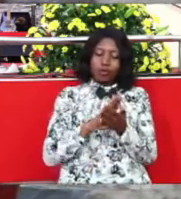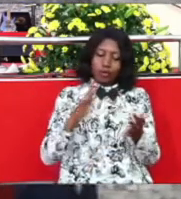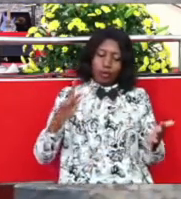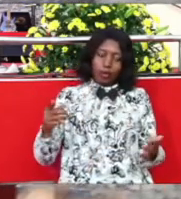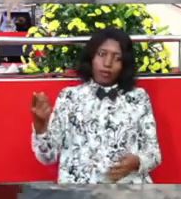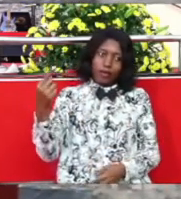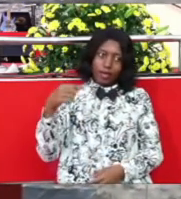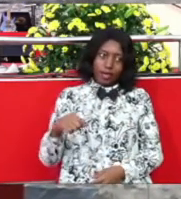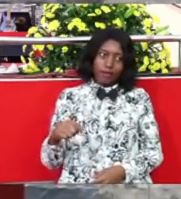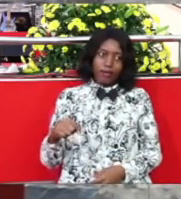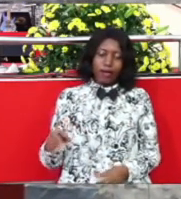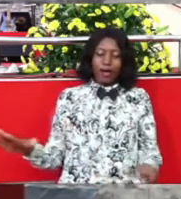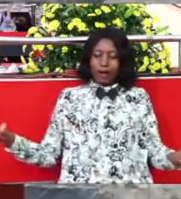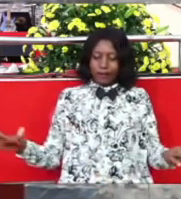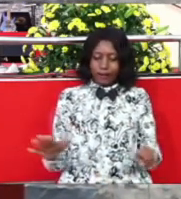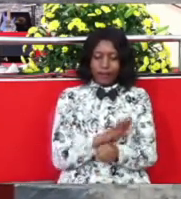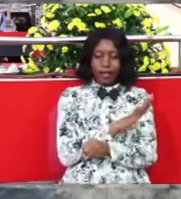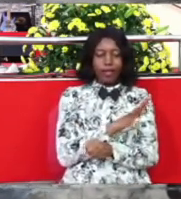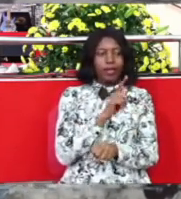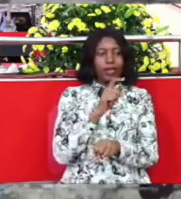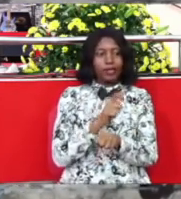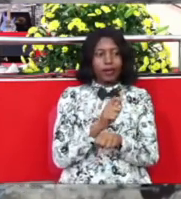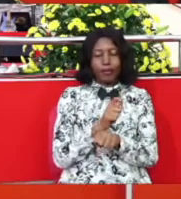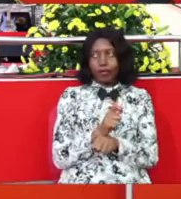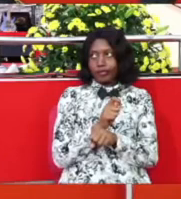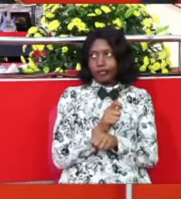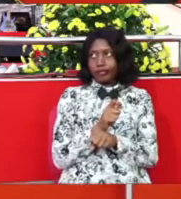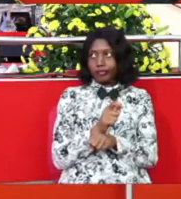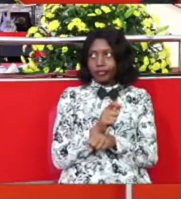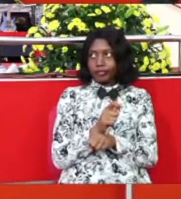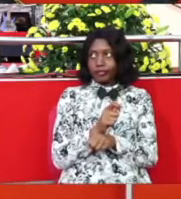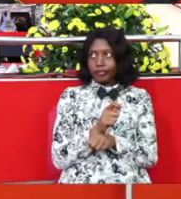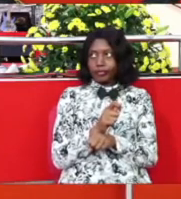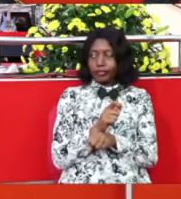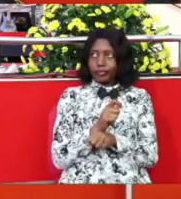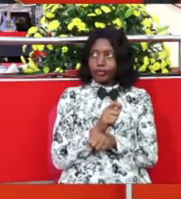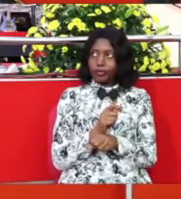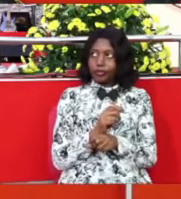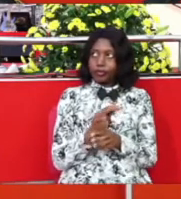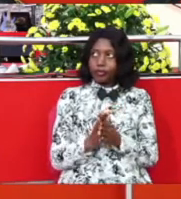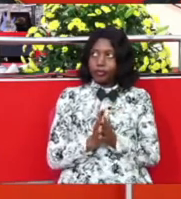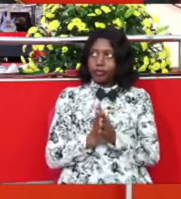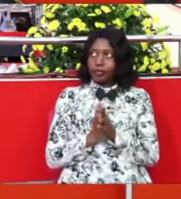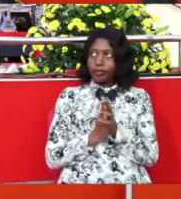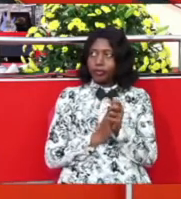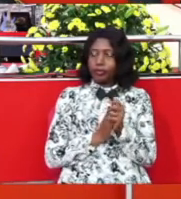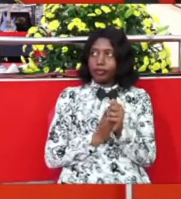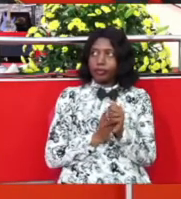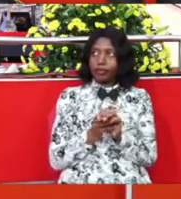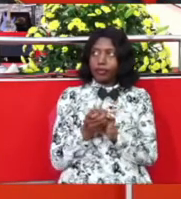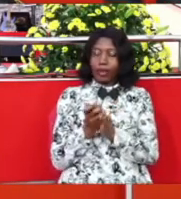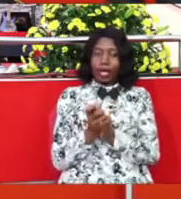ukaja. And filled the temple. Na ukajaza hekalu. You see, the fire will always come before the glory of God.